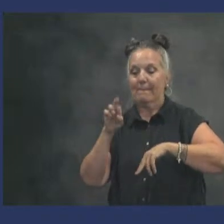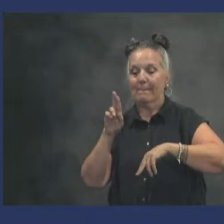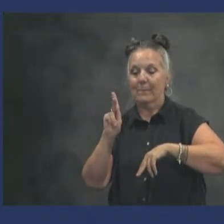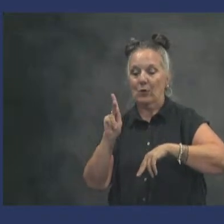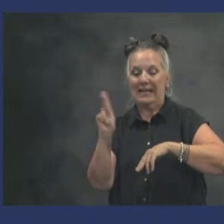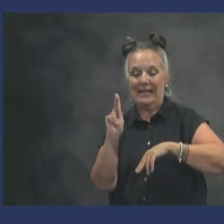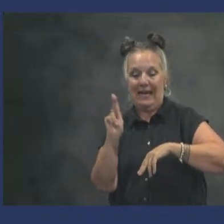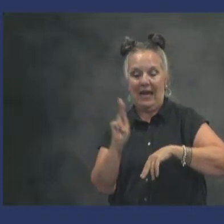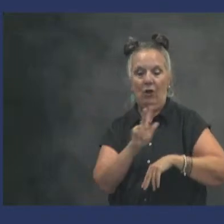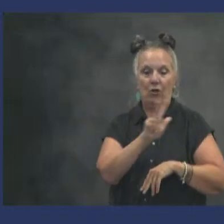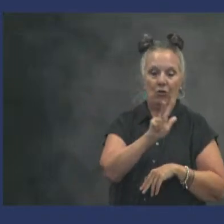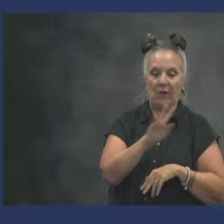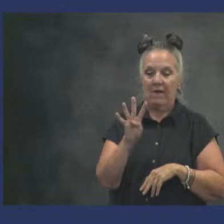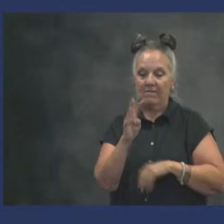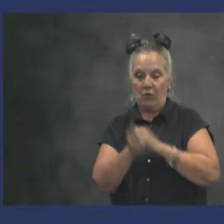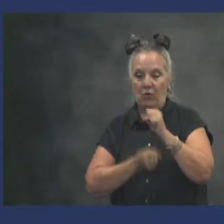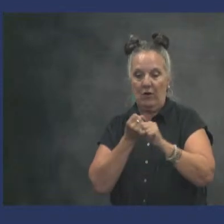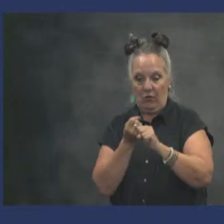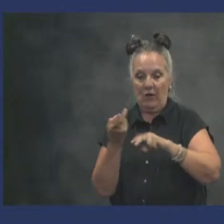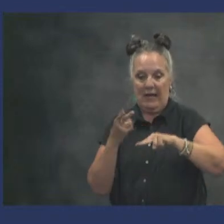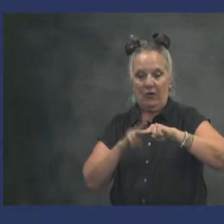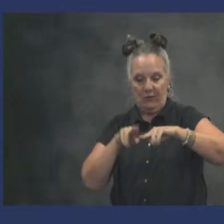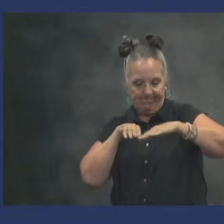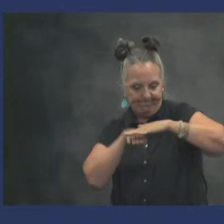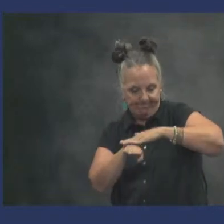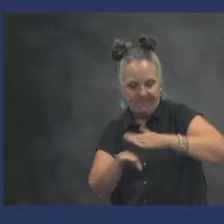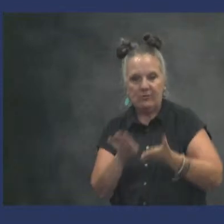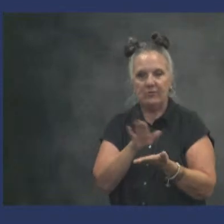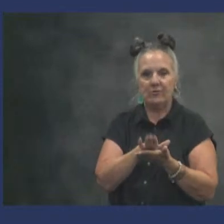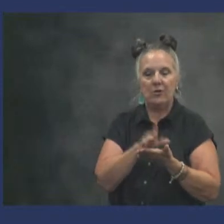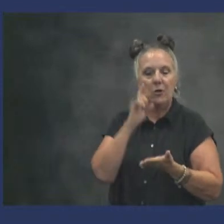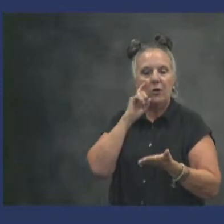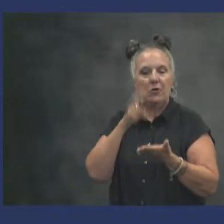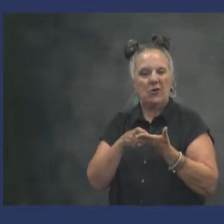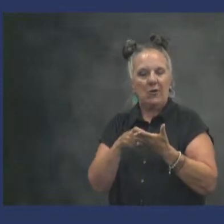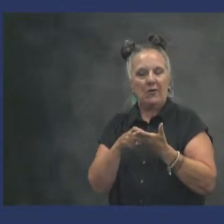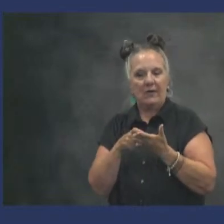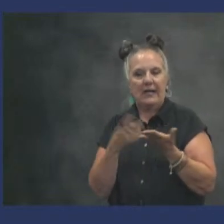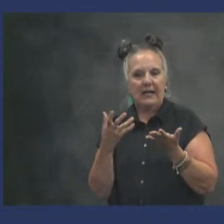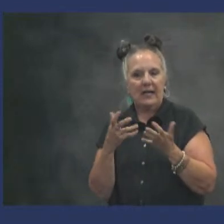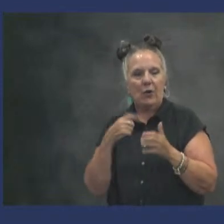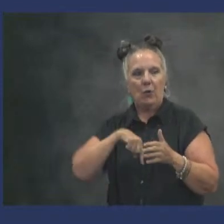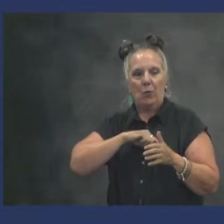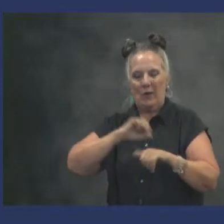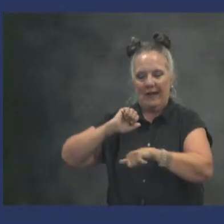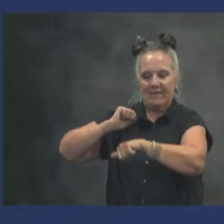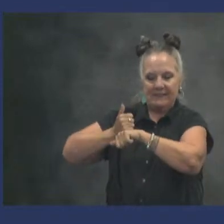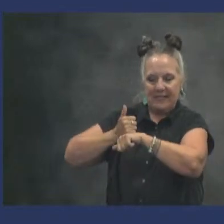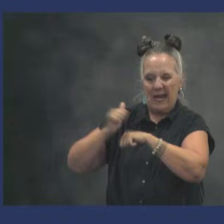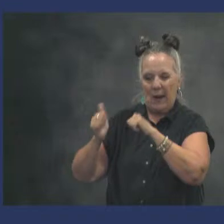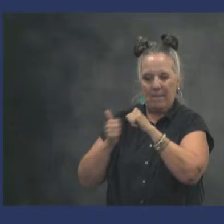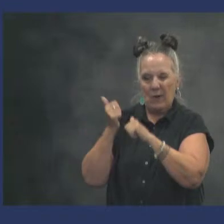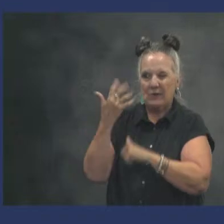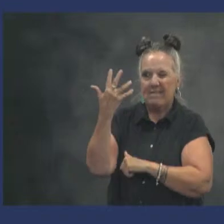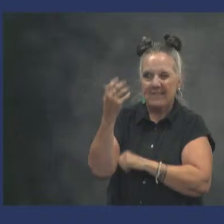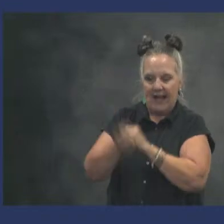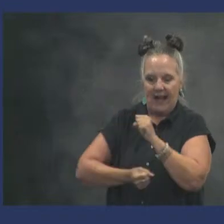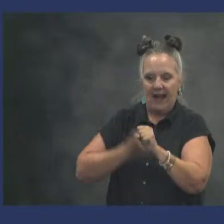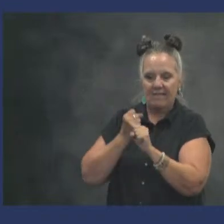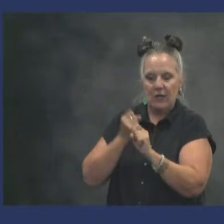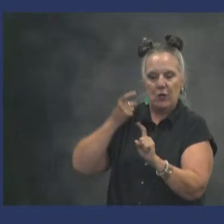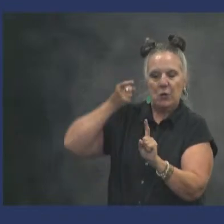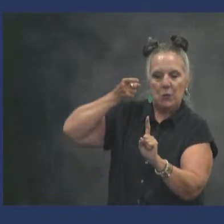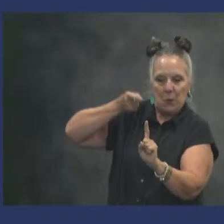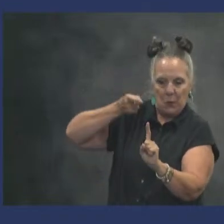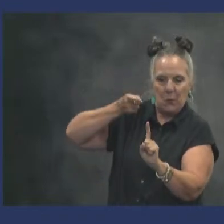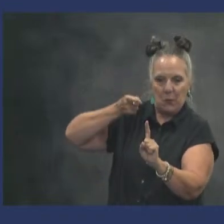and 4-year-olds. And you'll notice as we go through in the measures, we've set, most of them are 5-year goals that will then be, we